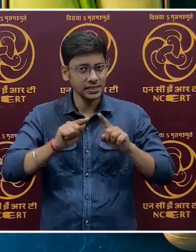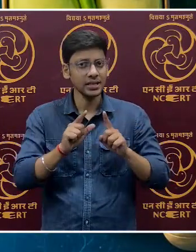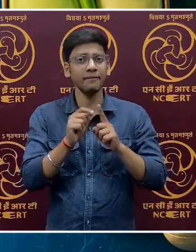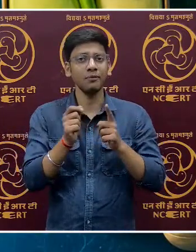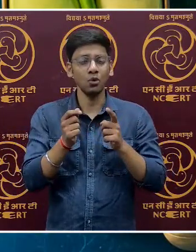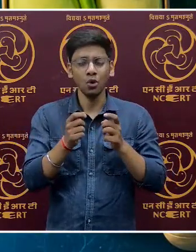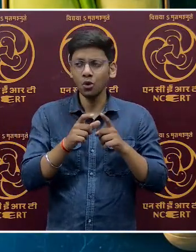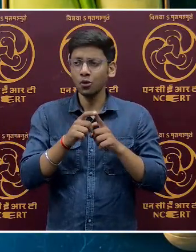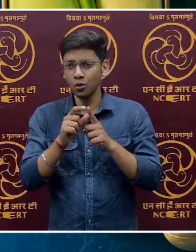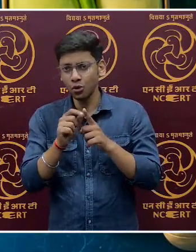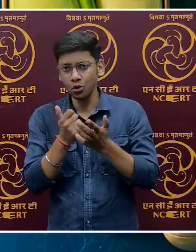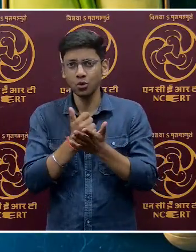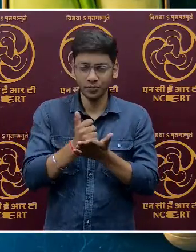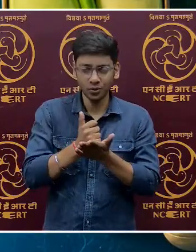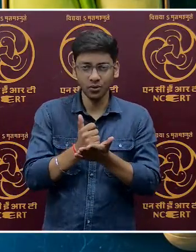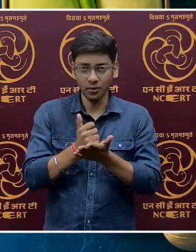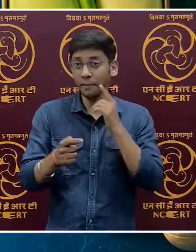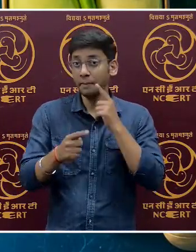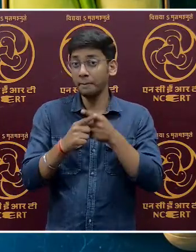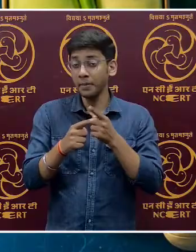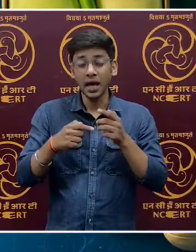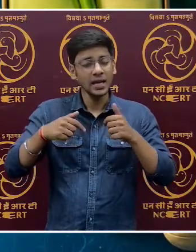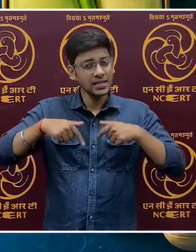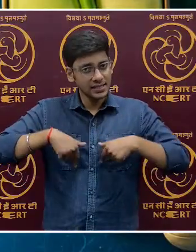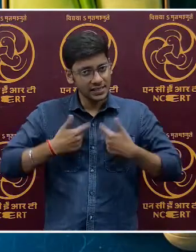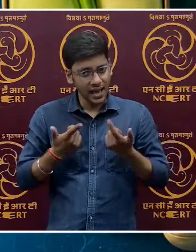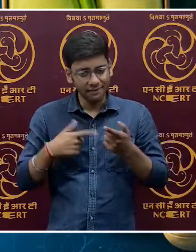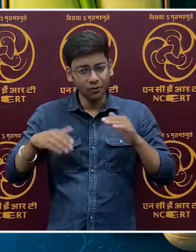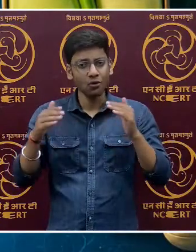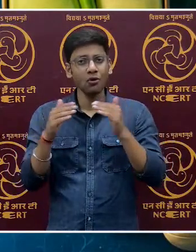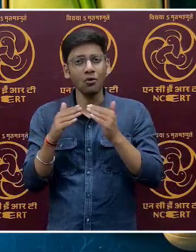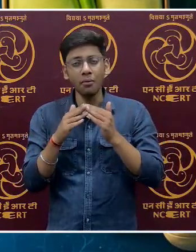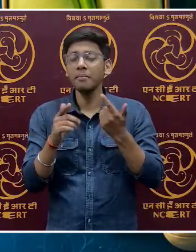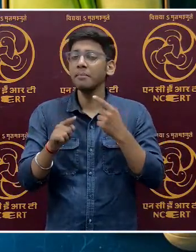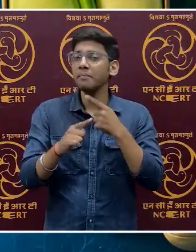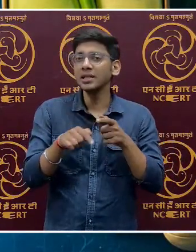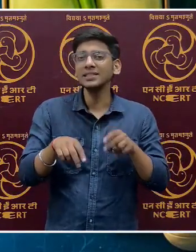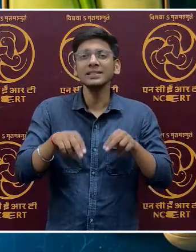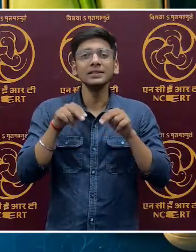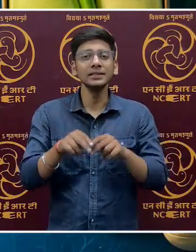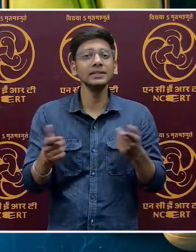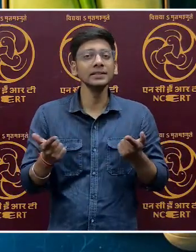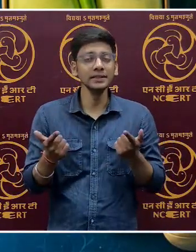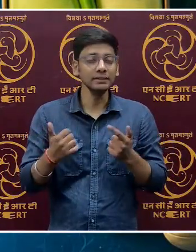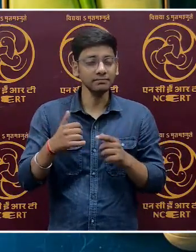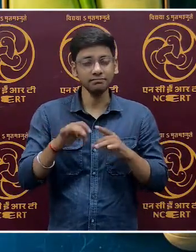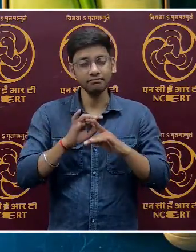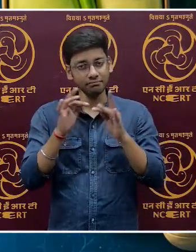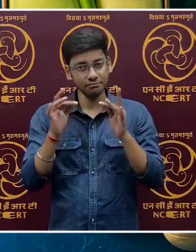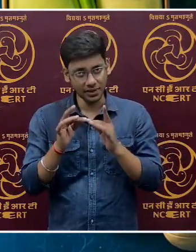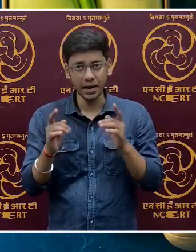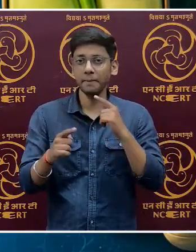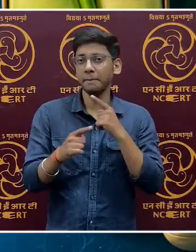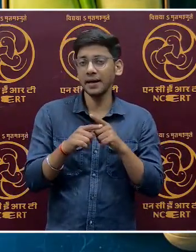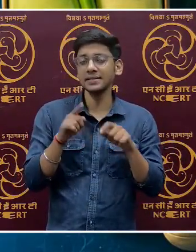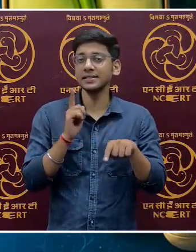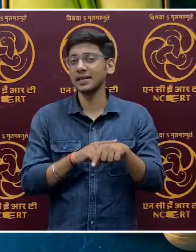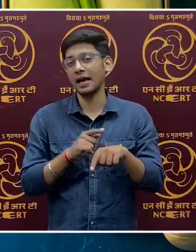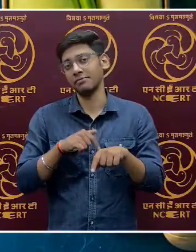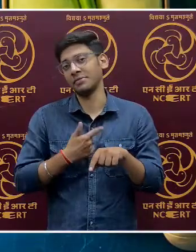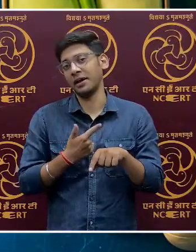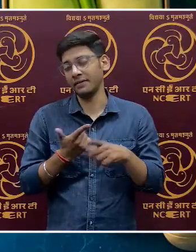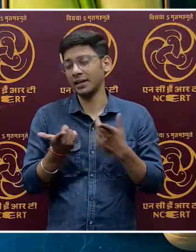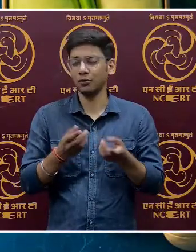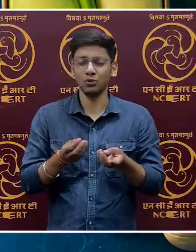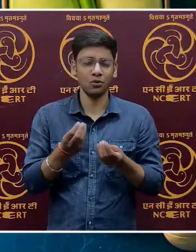these examples simulations at your own home, and all you need is some internet and some time of yours. That's